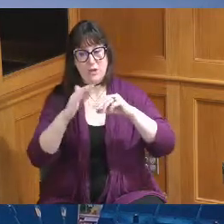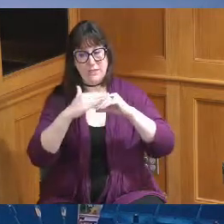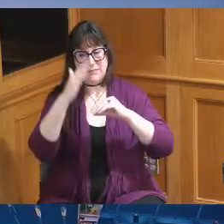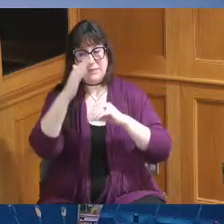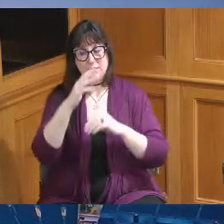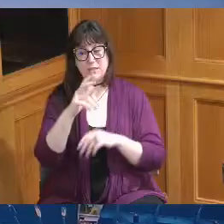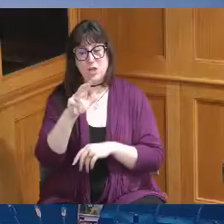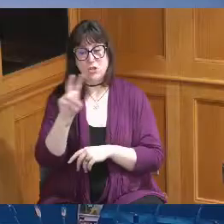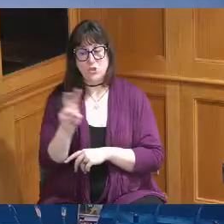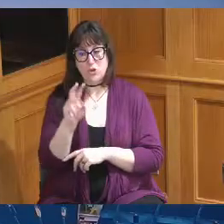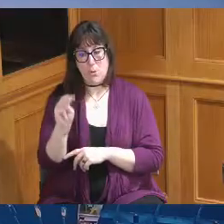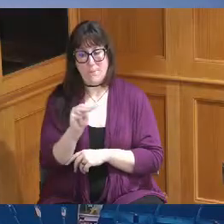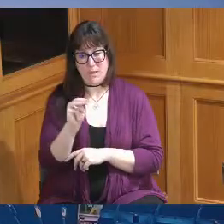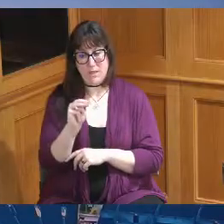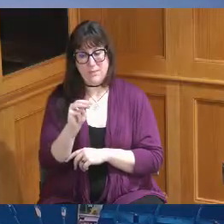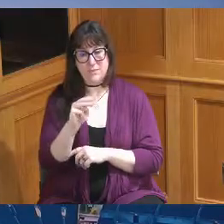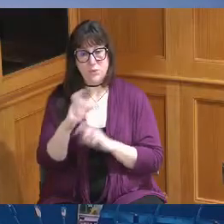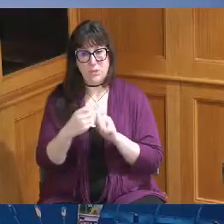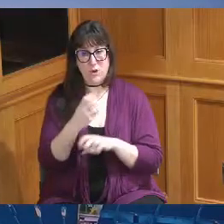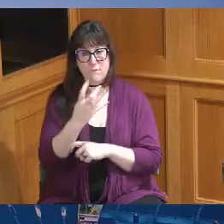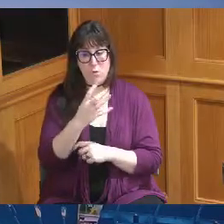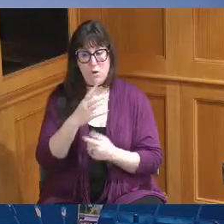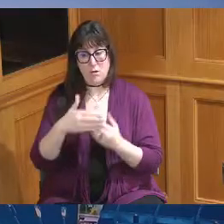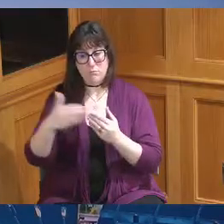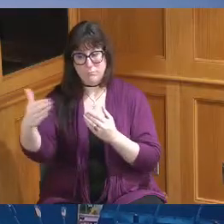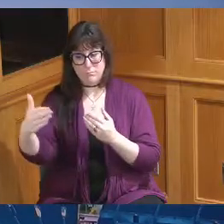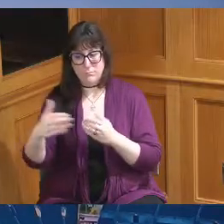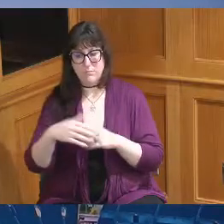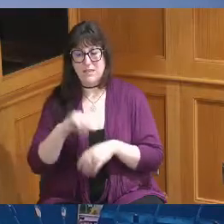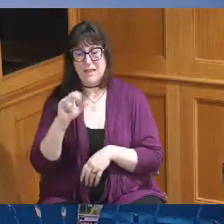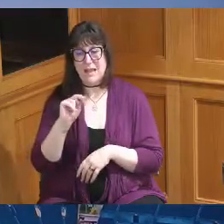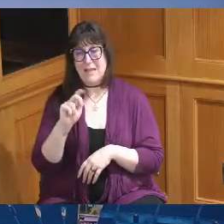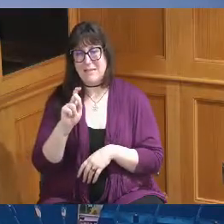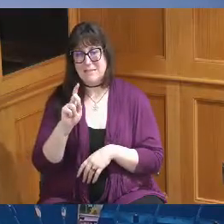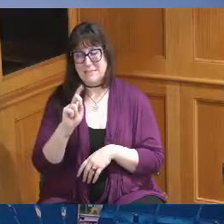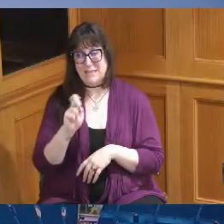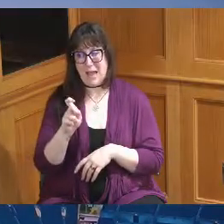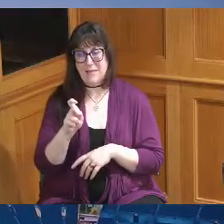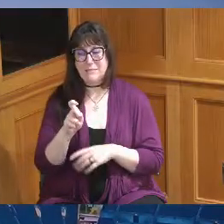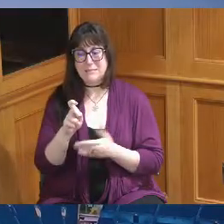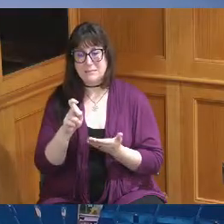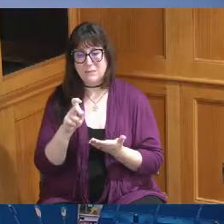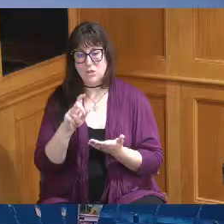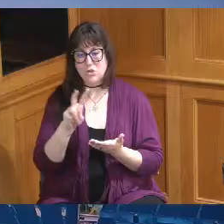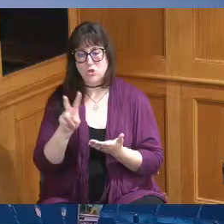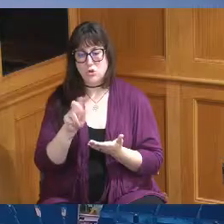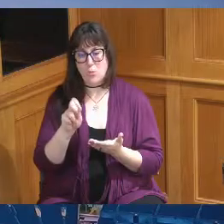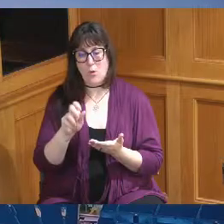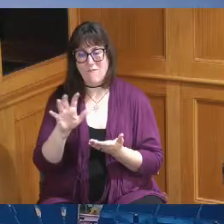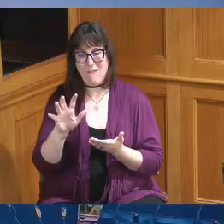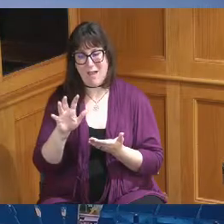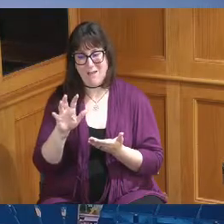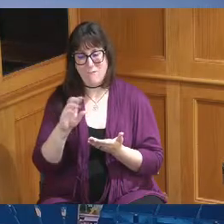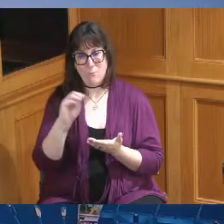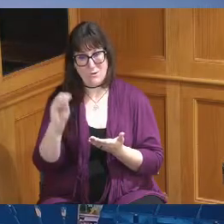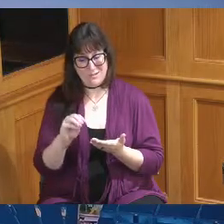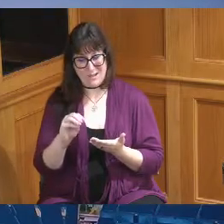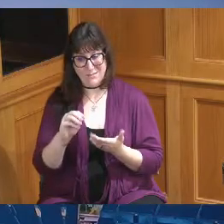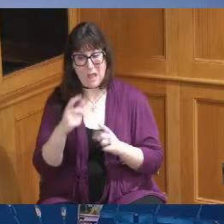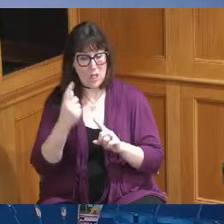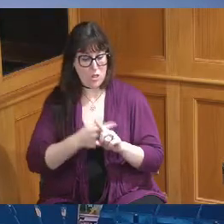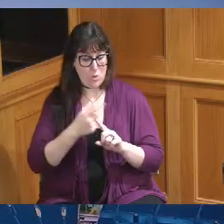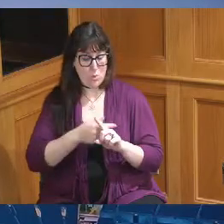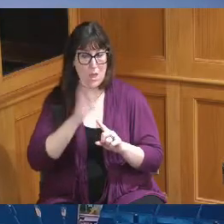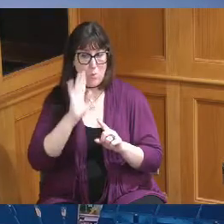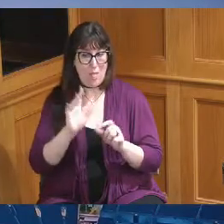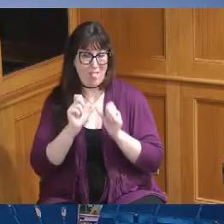at year 4 going forward, again indexed for the Consumer Price Index or 2.5%, and the rent will continue